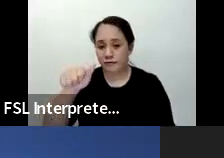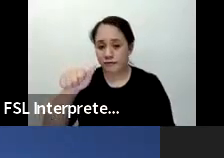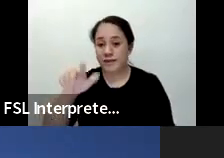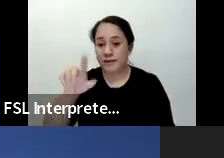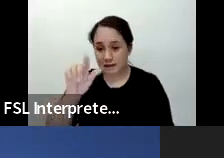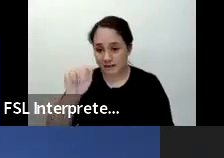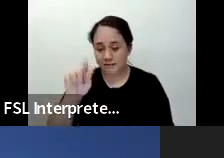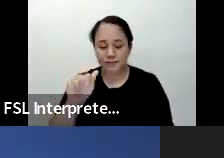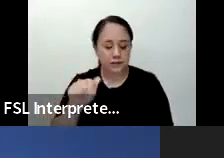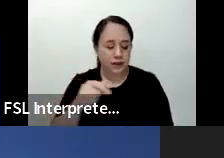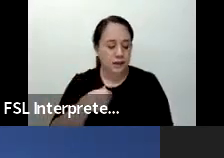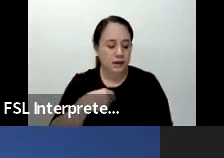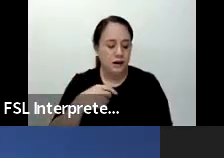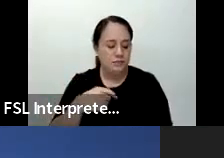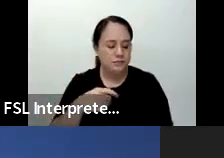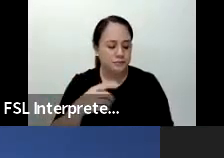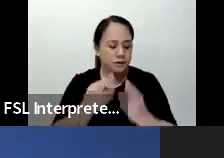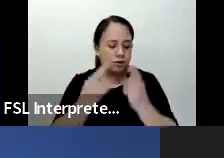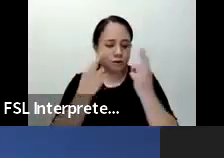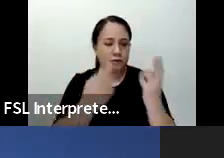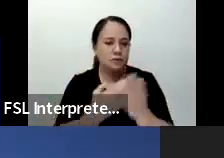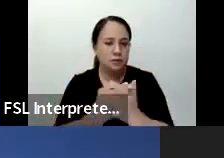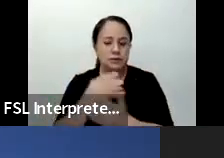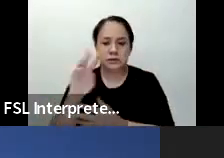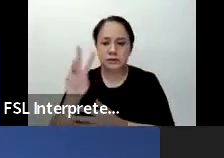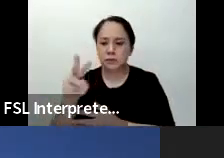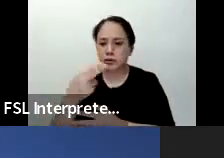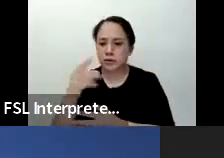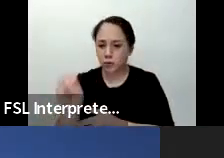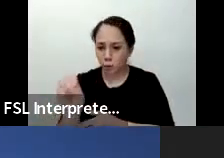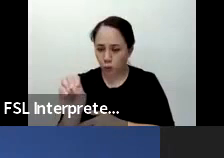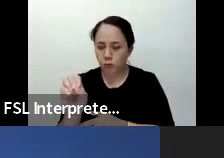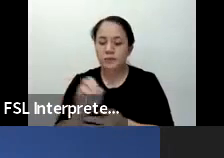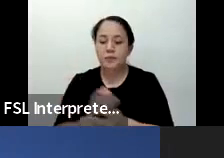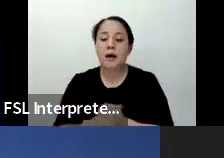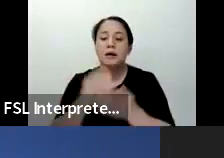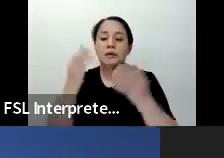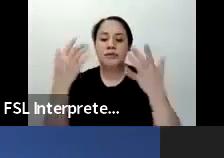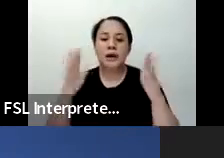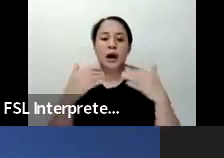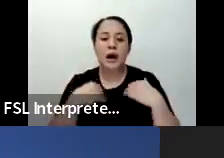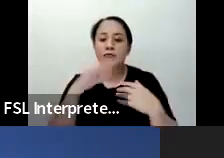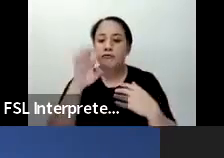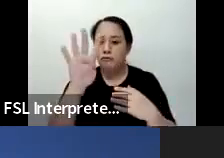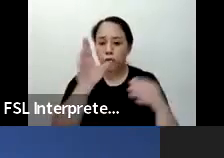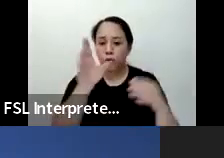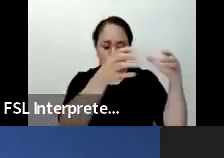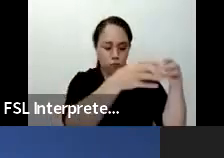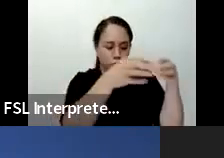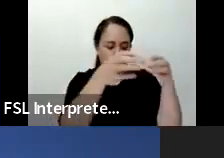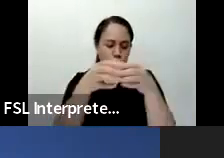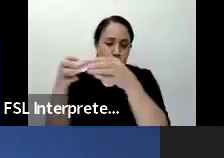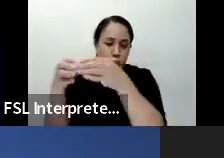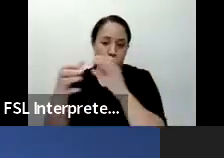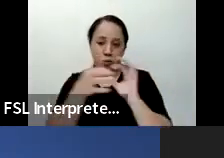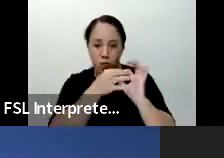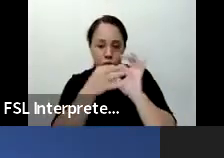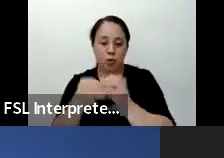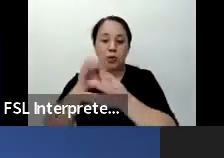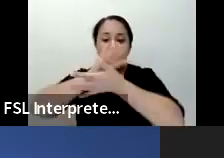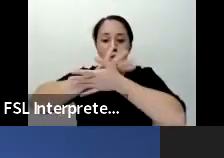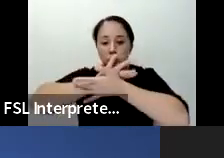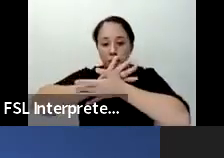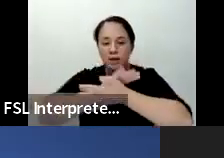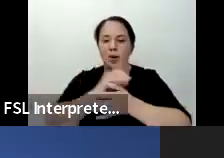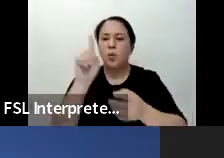by the WHO under the ICD-10, which has 4 categories when it comes to COVID-19 related deaths. So what